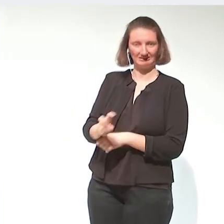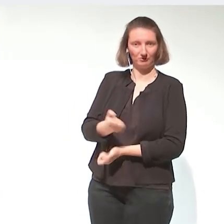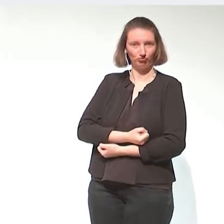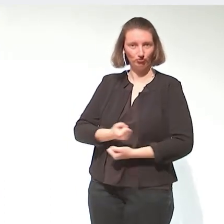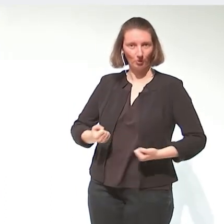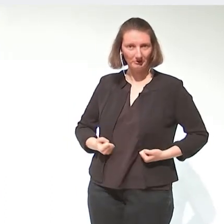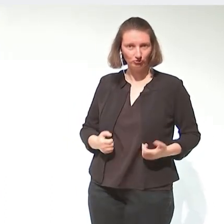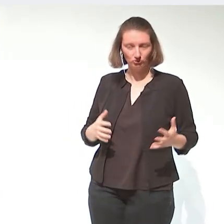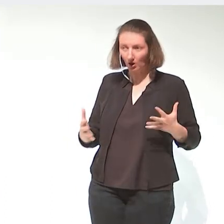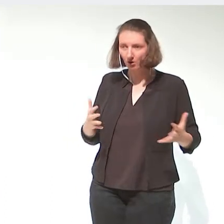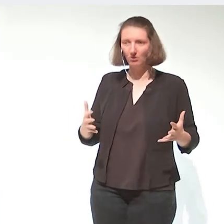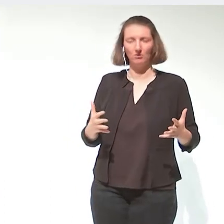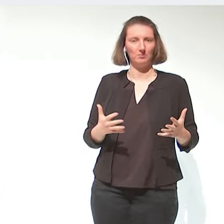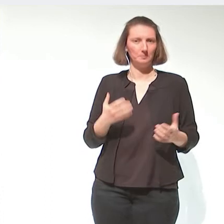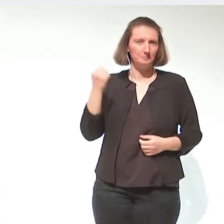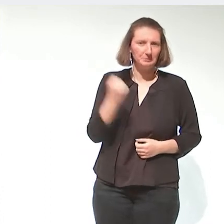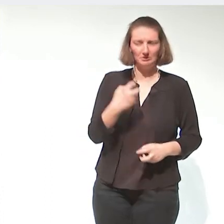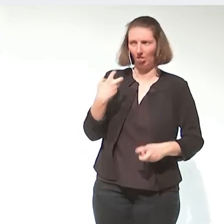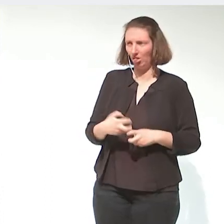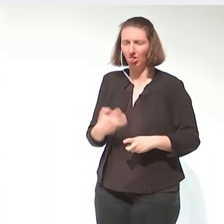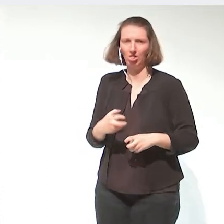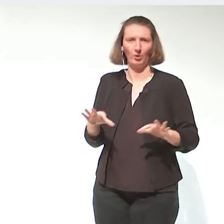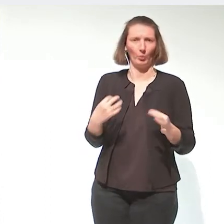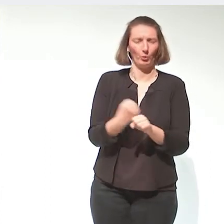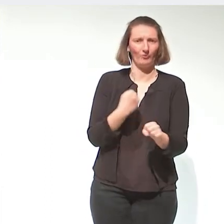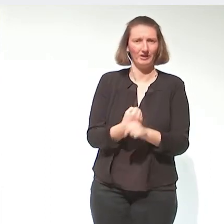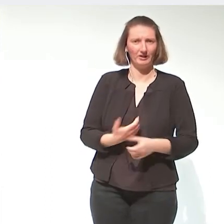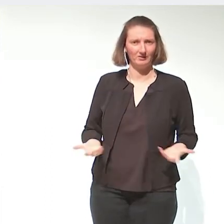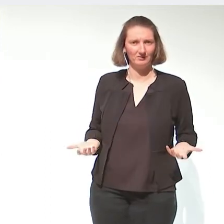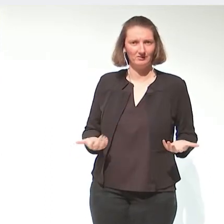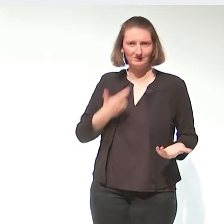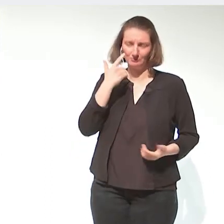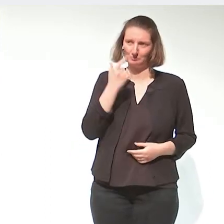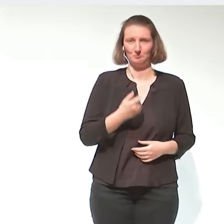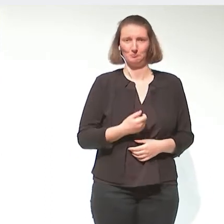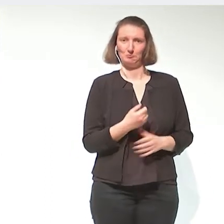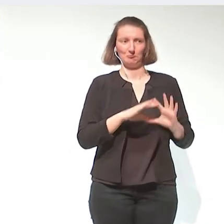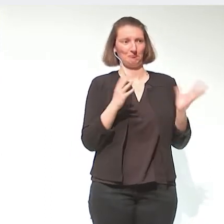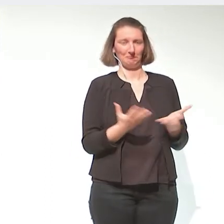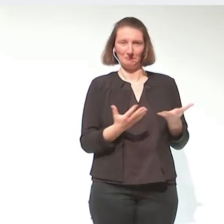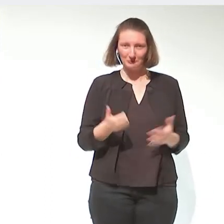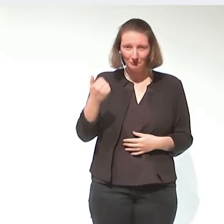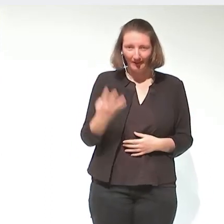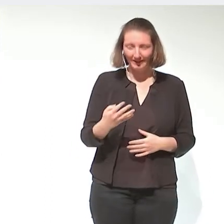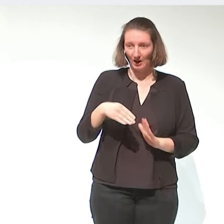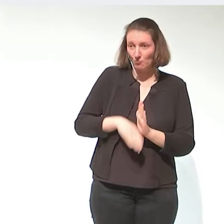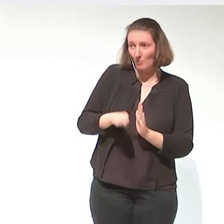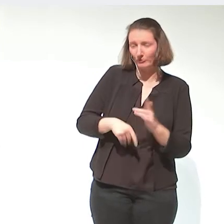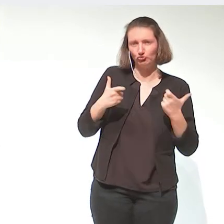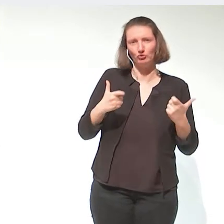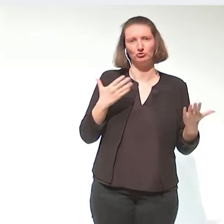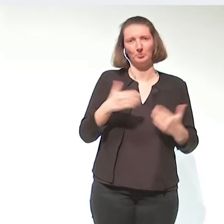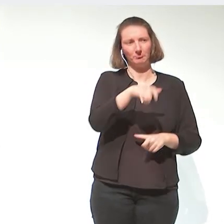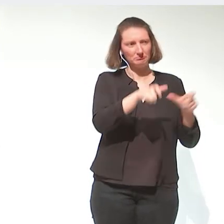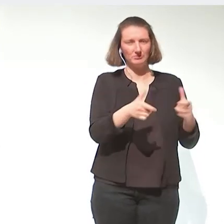24.4% less likely to find a job compared with somebody who is not afflicted with a disability.